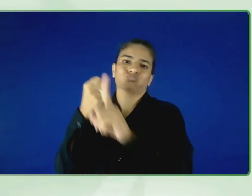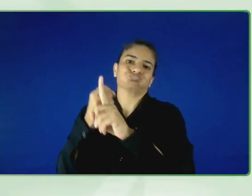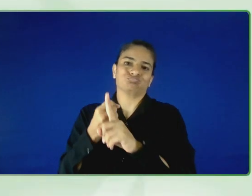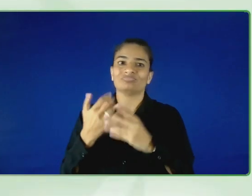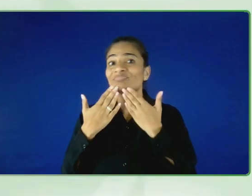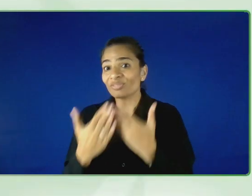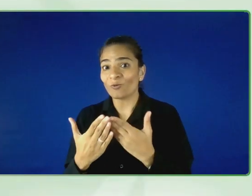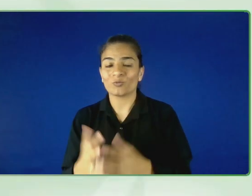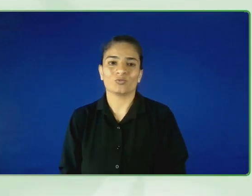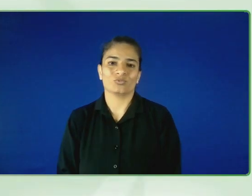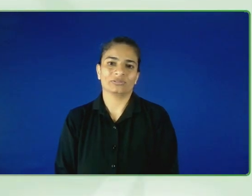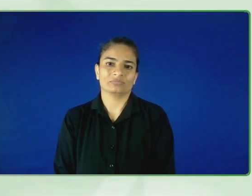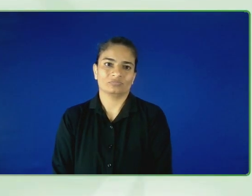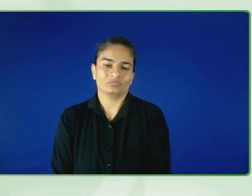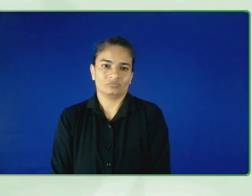Excellent.